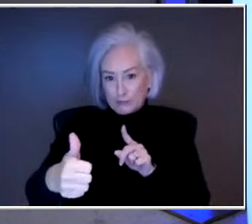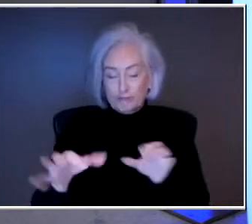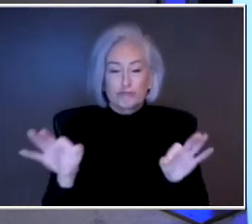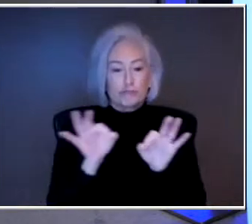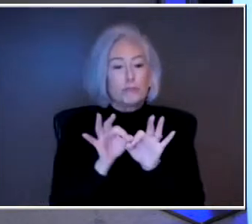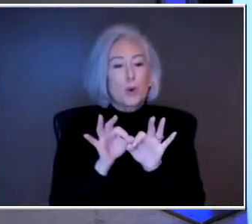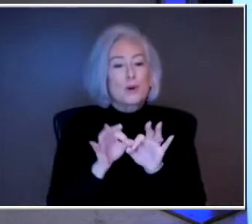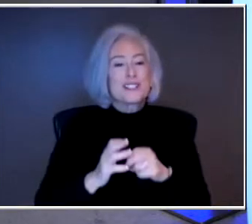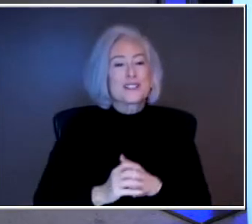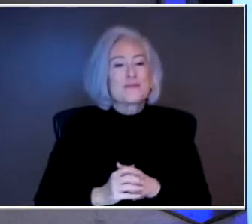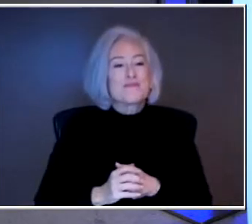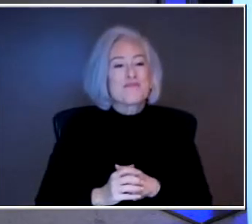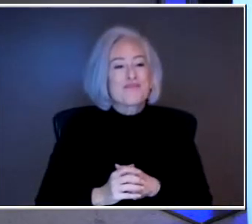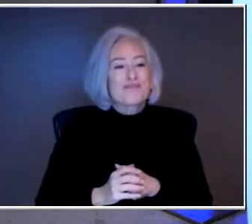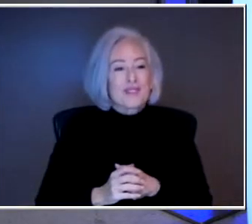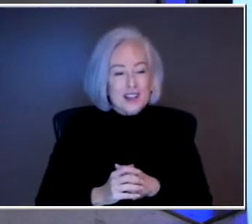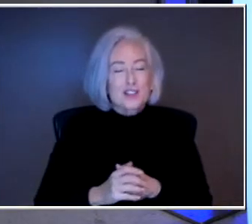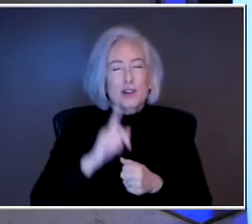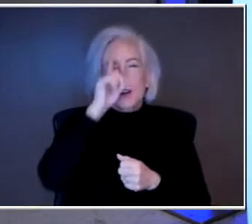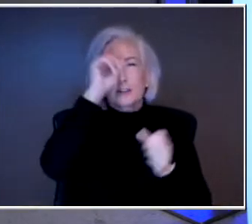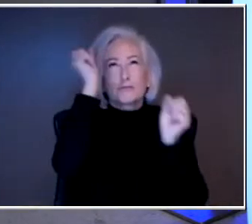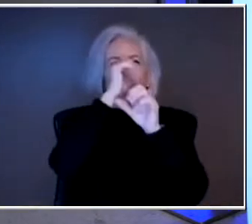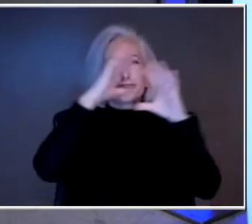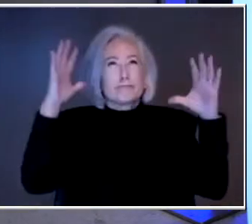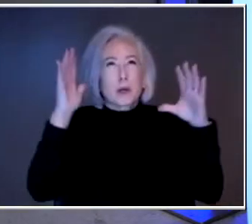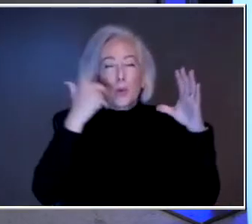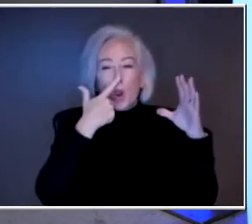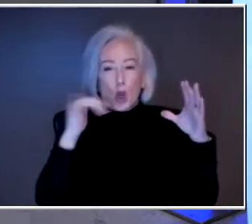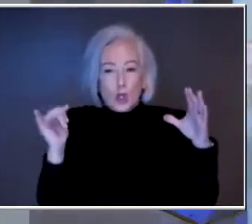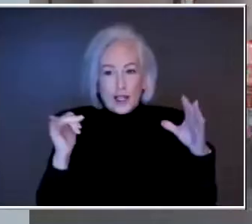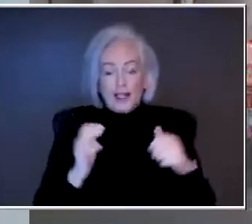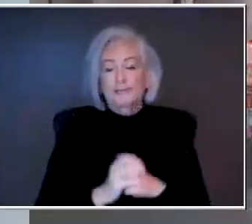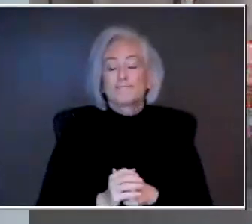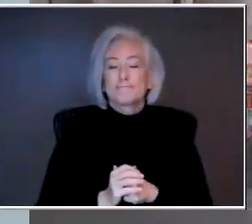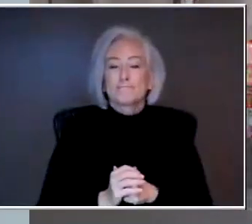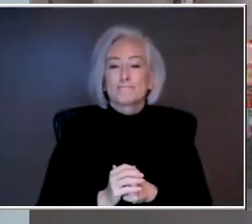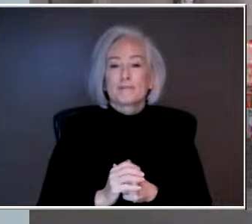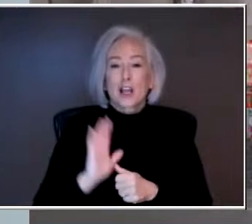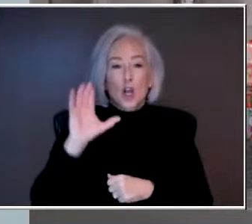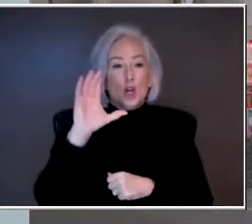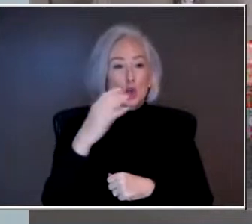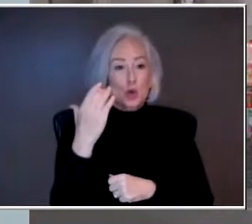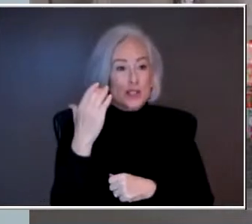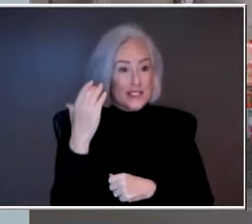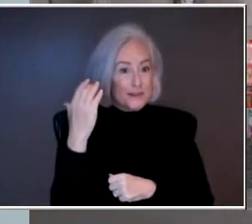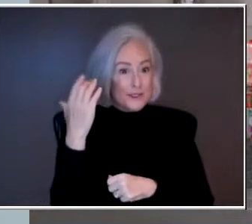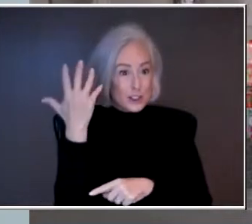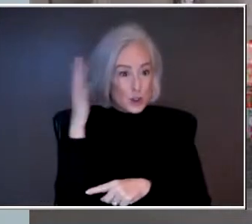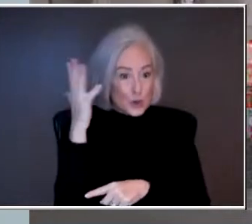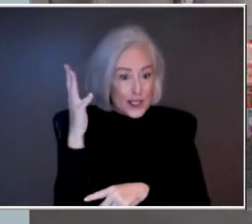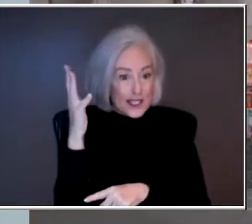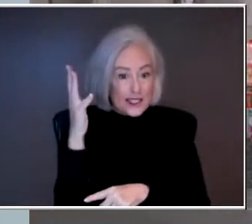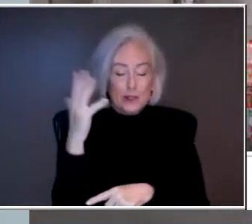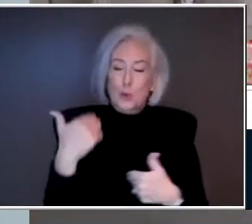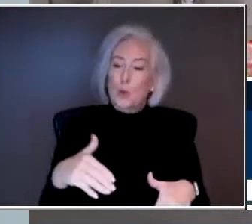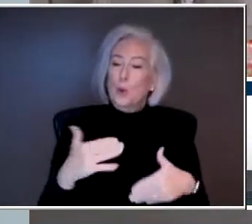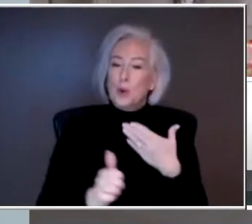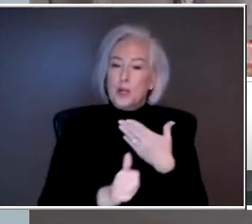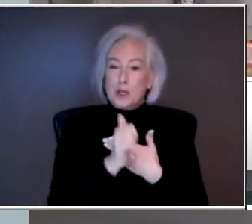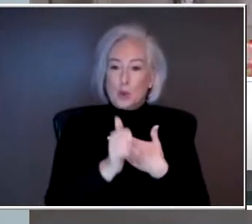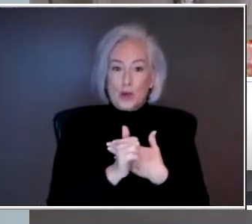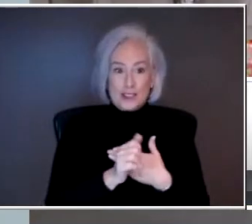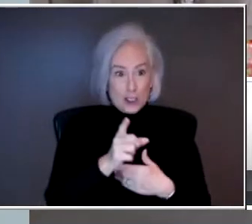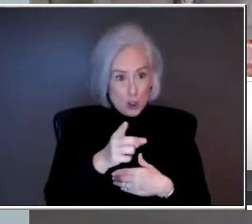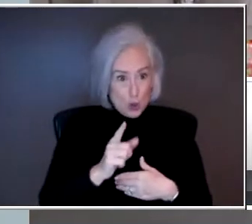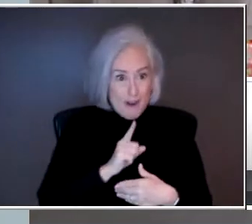a visual that gets in your head. Yeah. We know Christmas trees are another big risk, so let's take a look at this, because if you have a real Christmas tree, you want it to